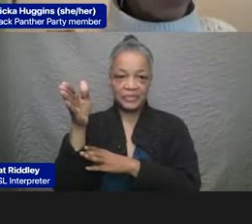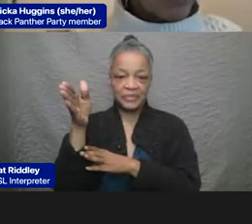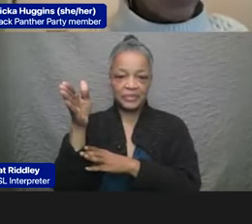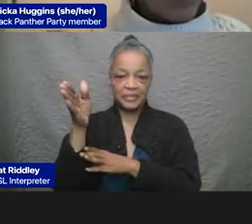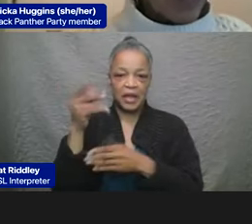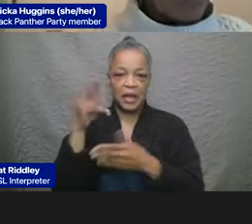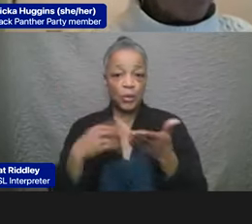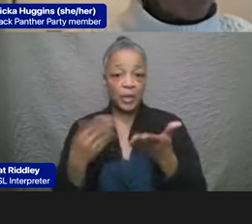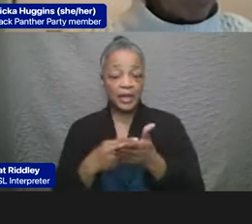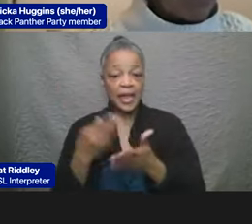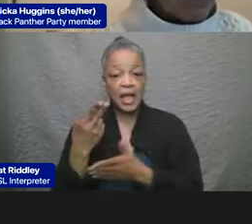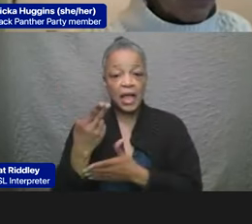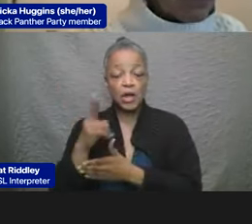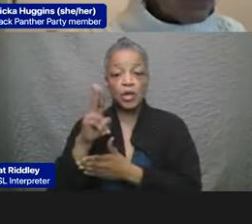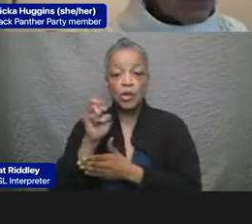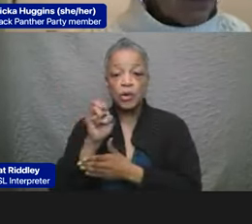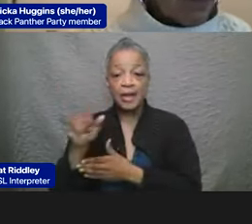reread Huey's